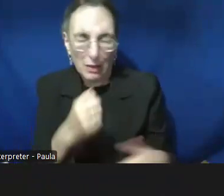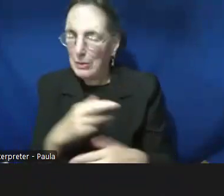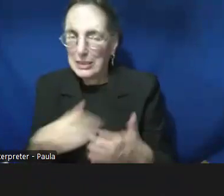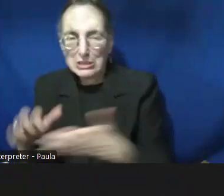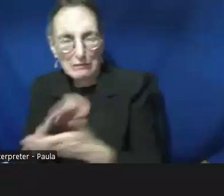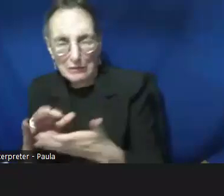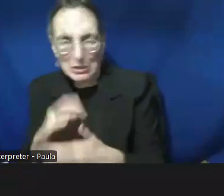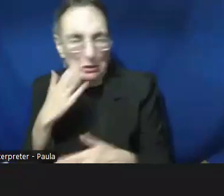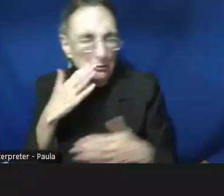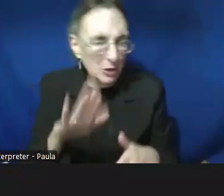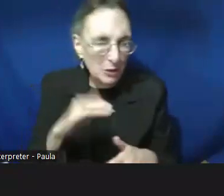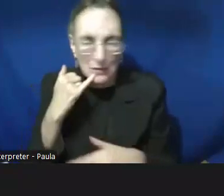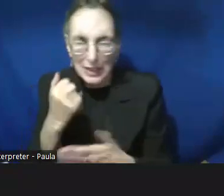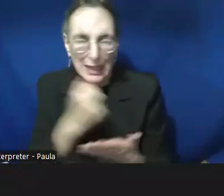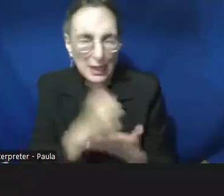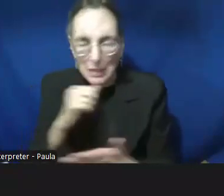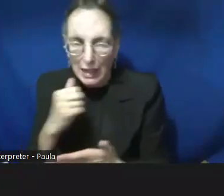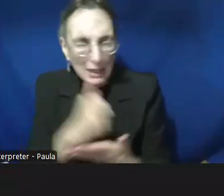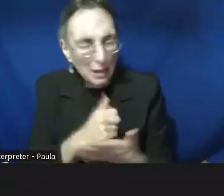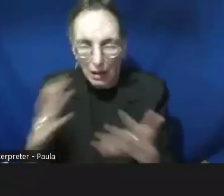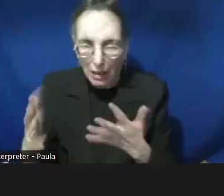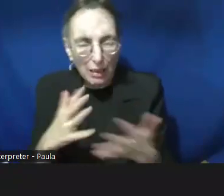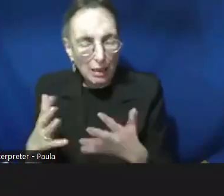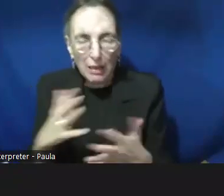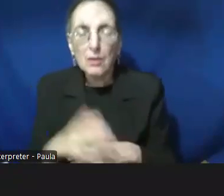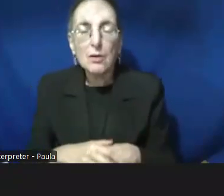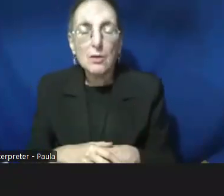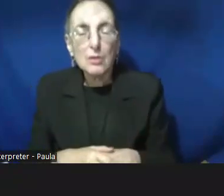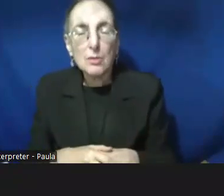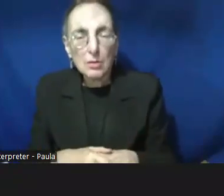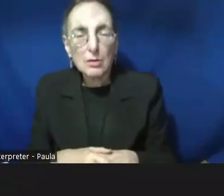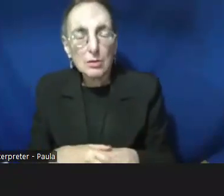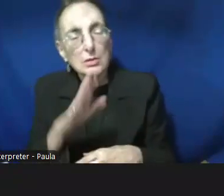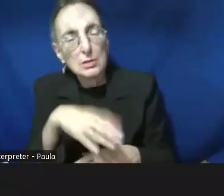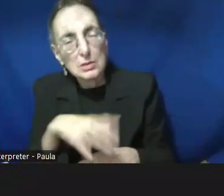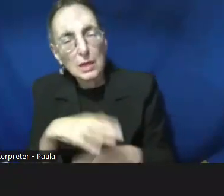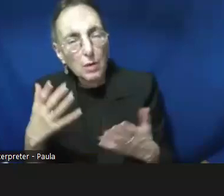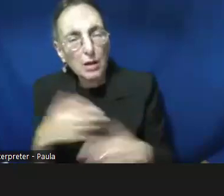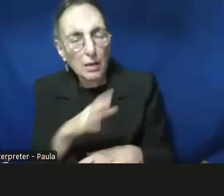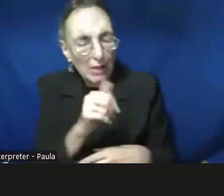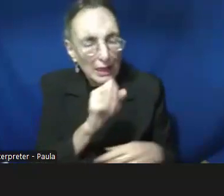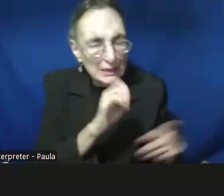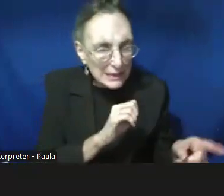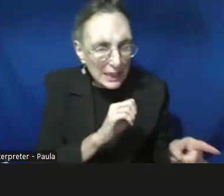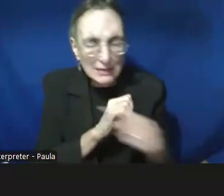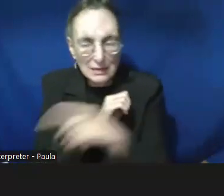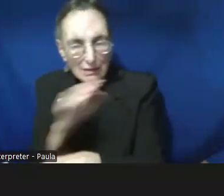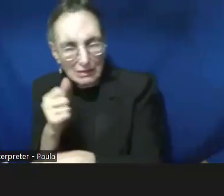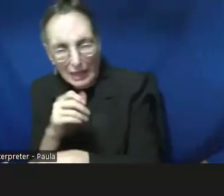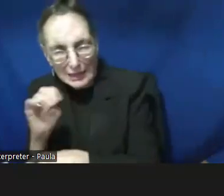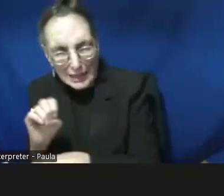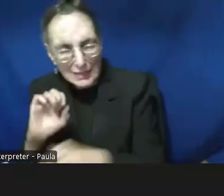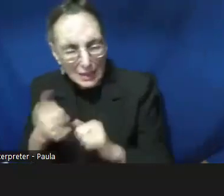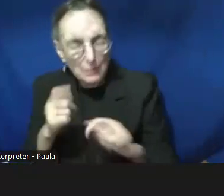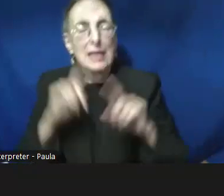help, ask, I sent you this case and I sent you this case, like, what's the difference? It may help you to start to notice